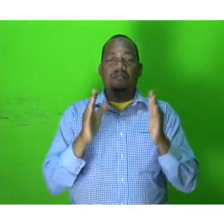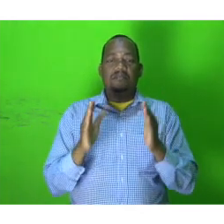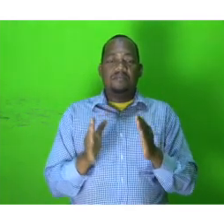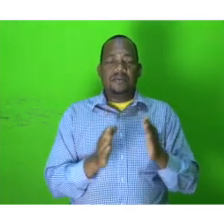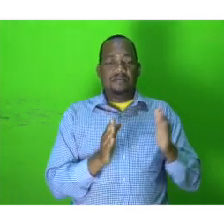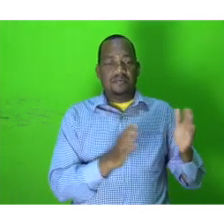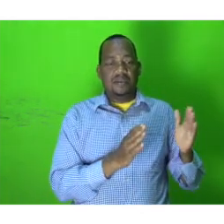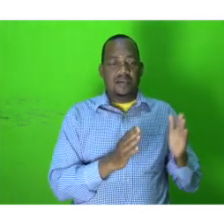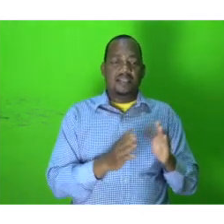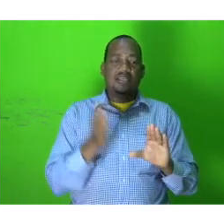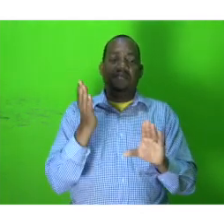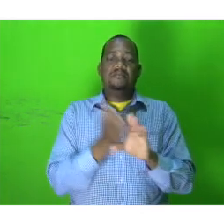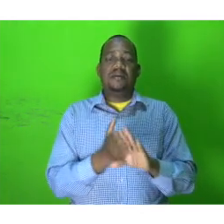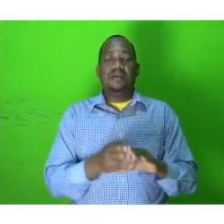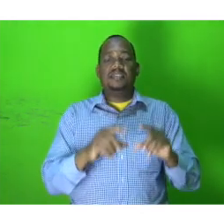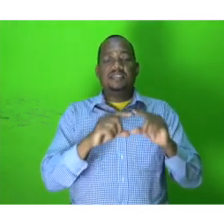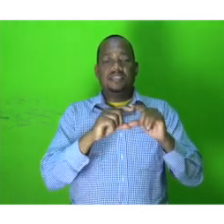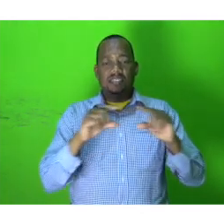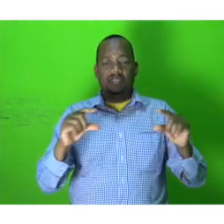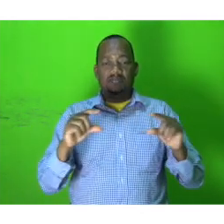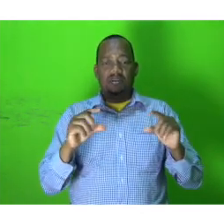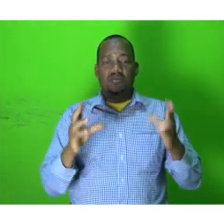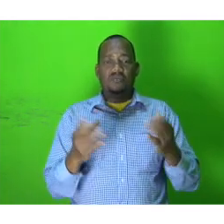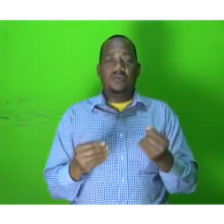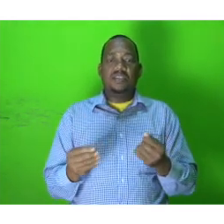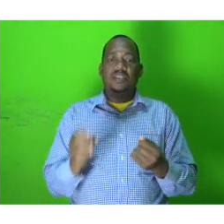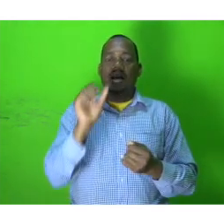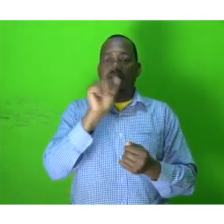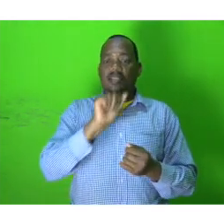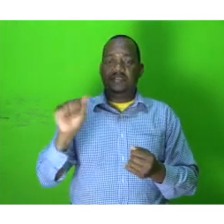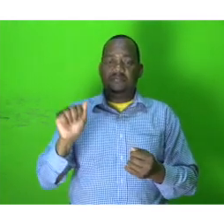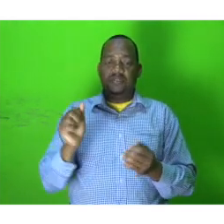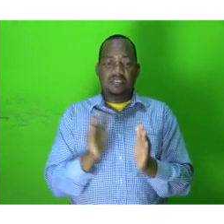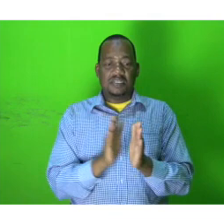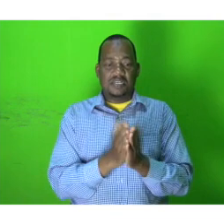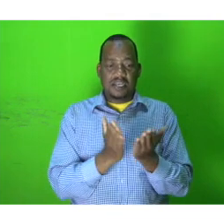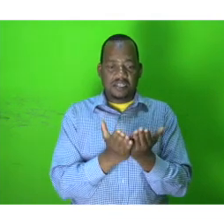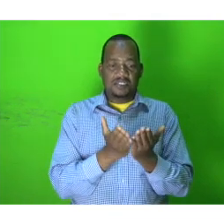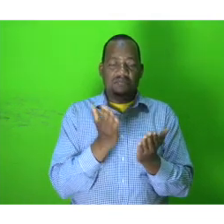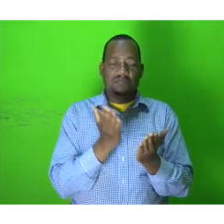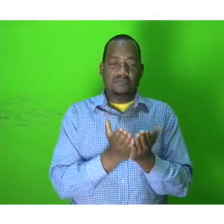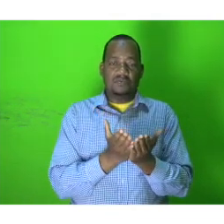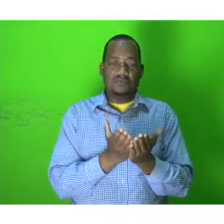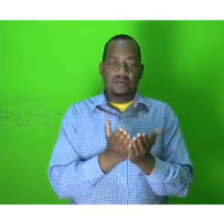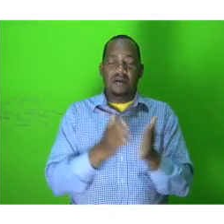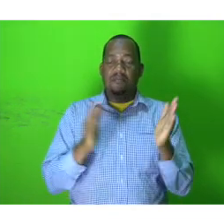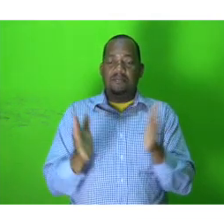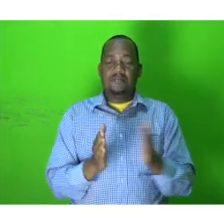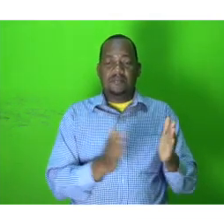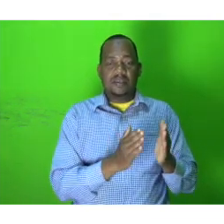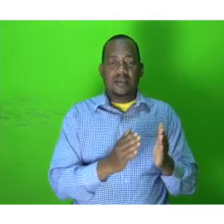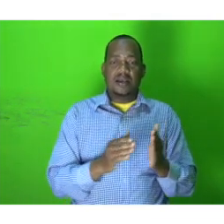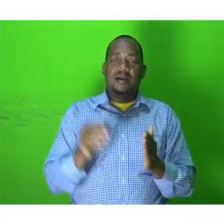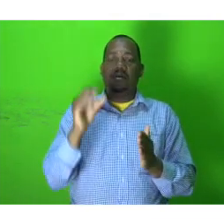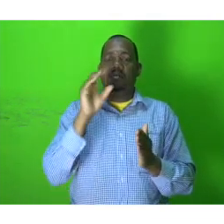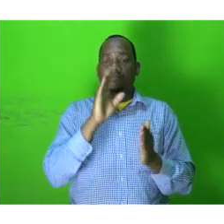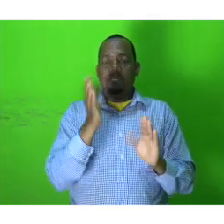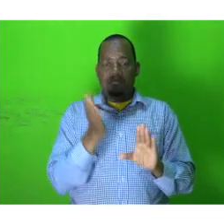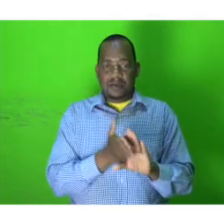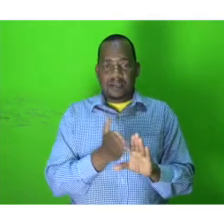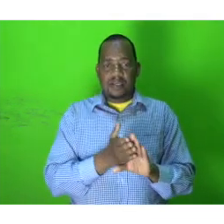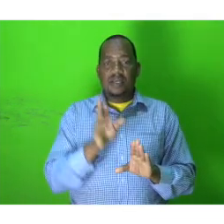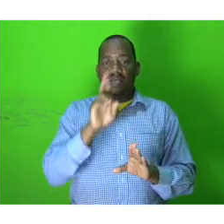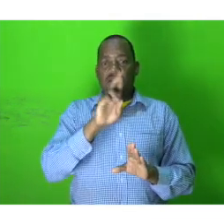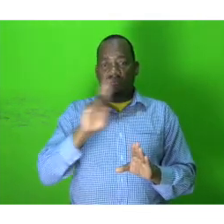Prepare a bank statement with adjusted cash book. Prepare bank reconciliation